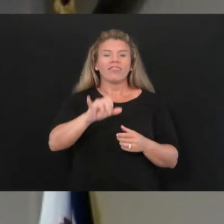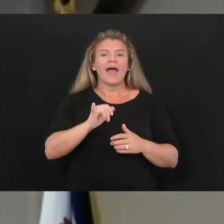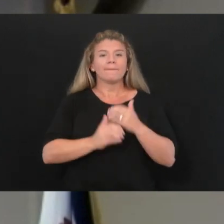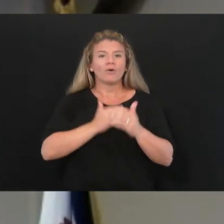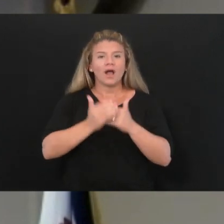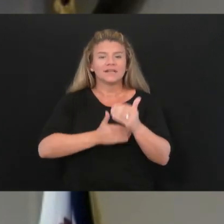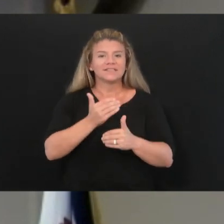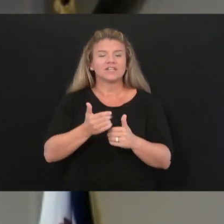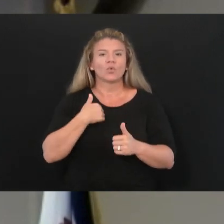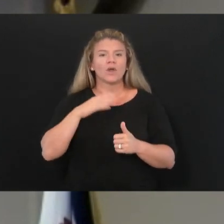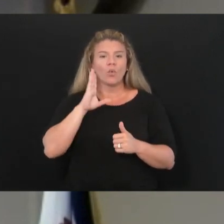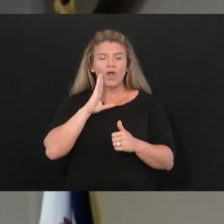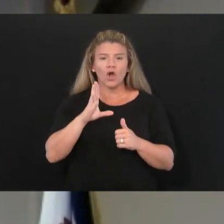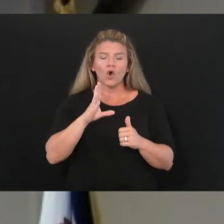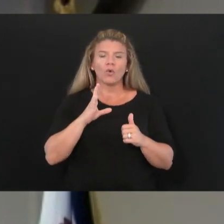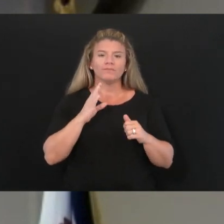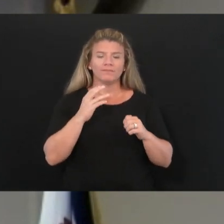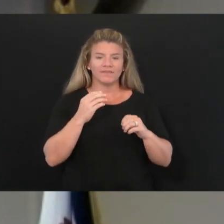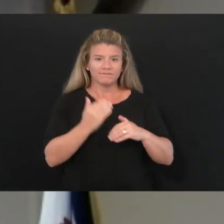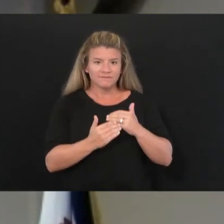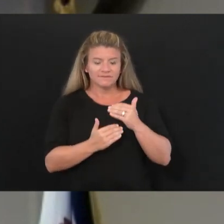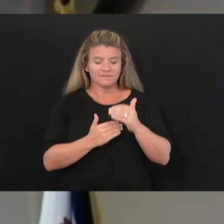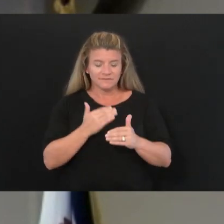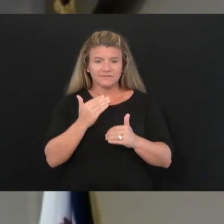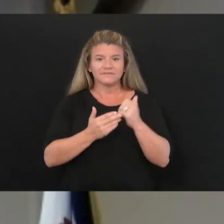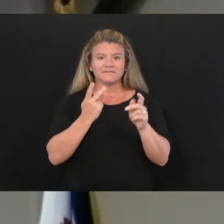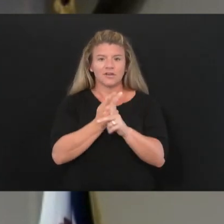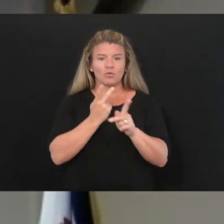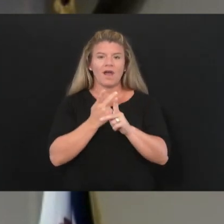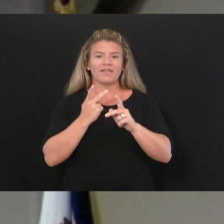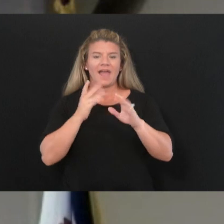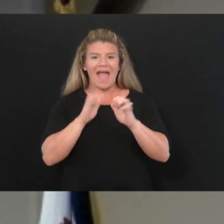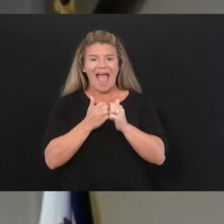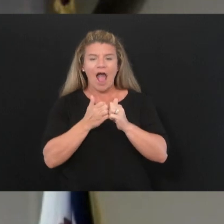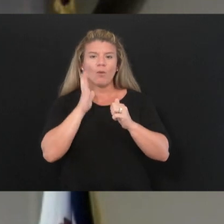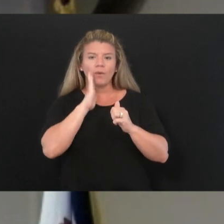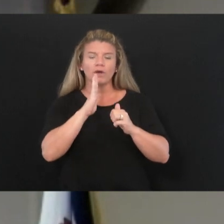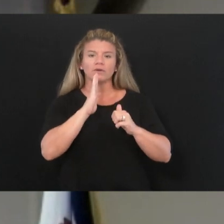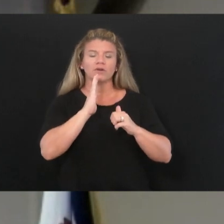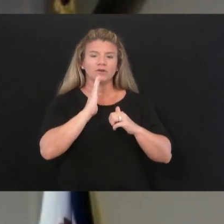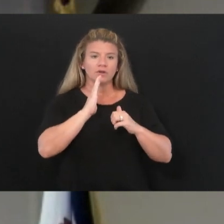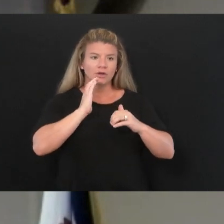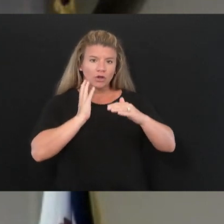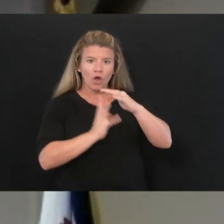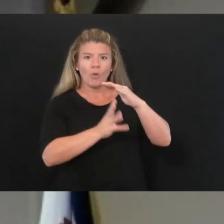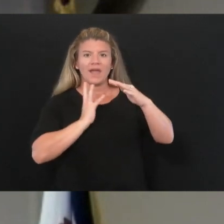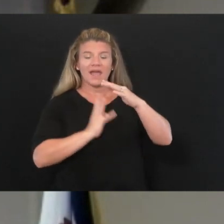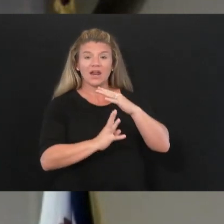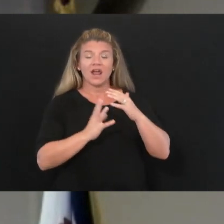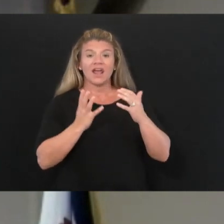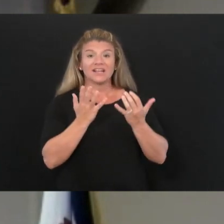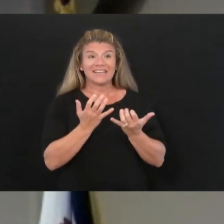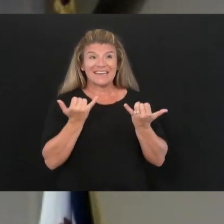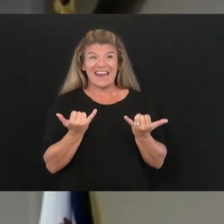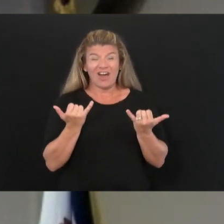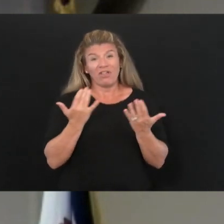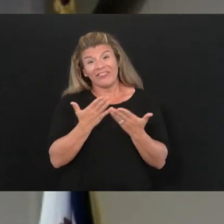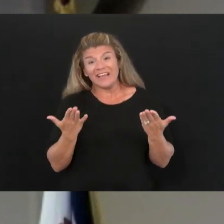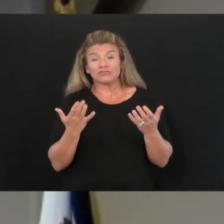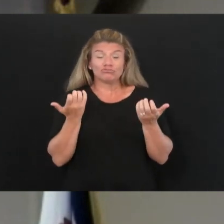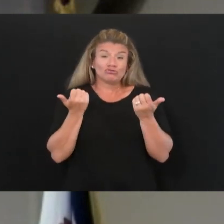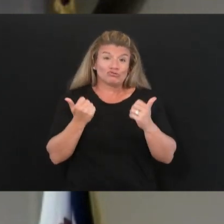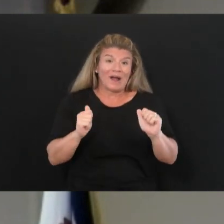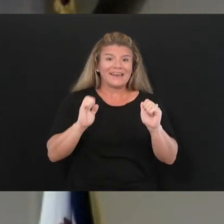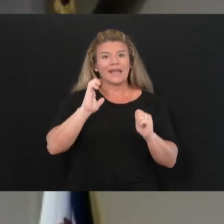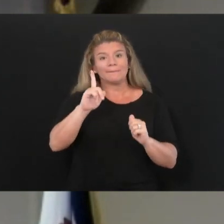increased group activities begin in the facility. And things get back to more normal as we can